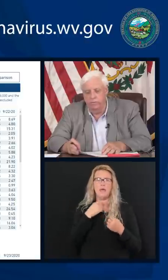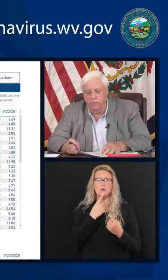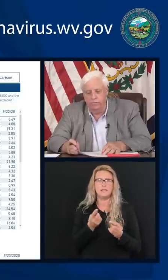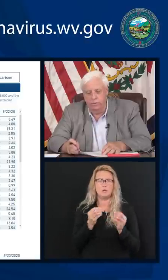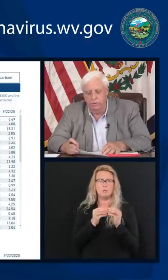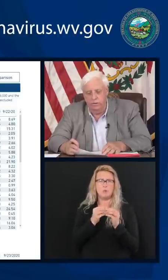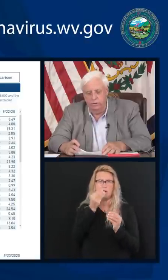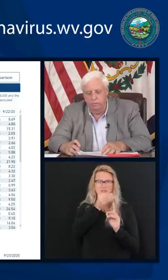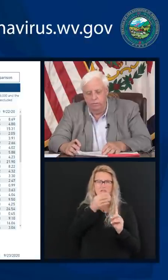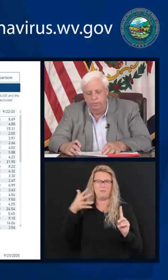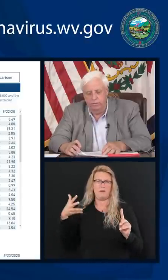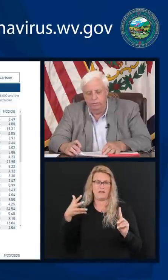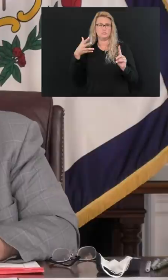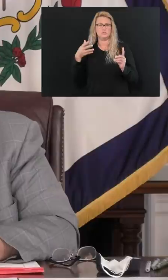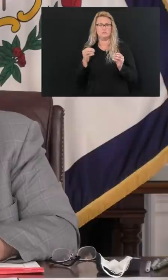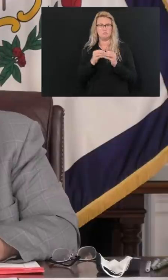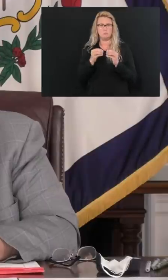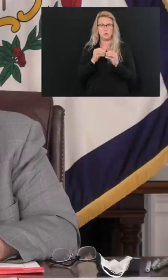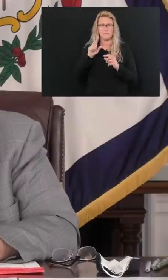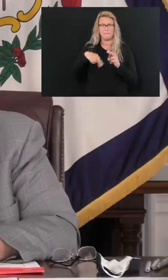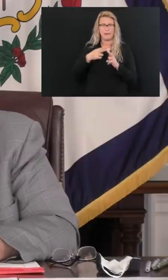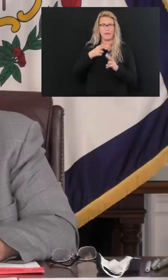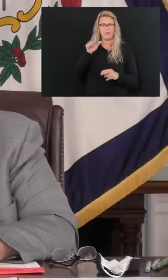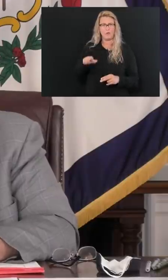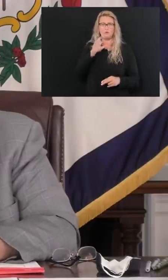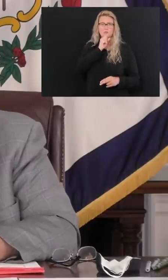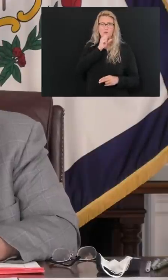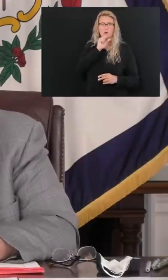uh,